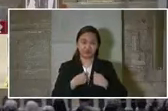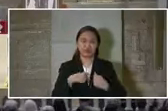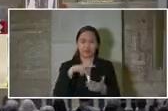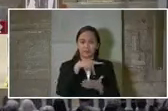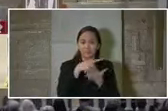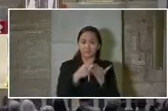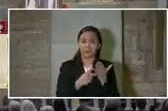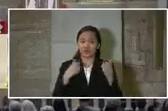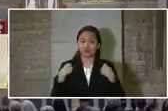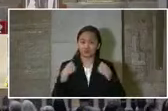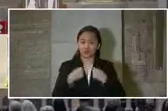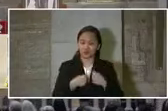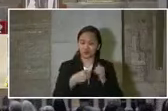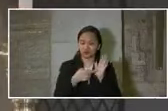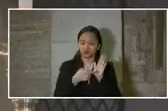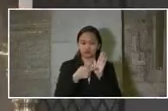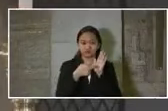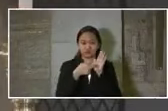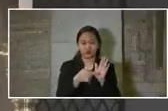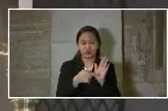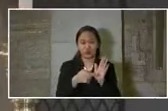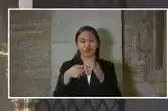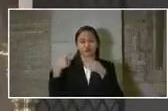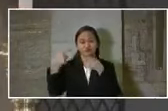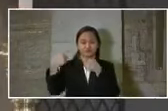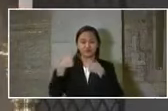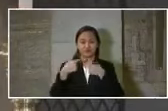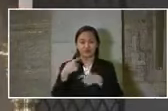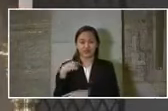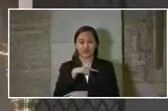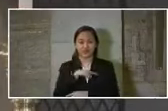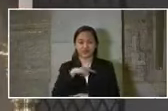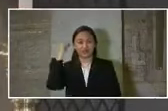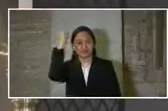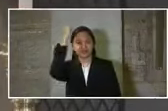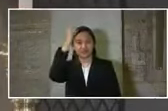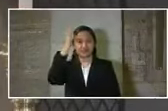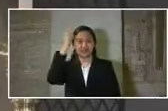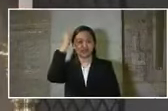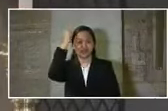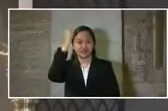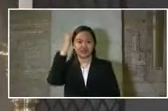kapiraso noon ay ibinigay sa atin. You can see Saint Francis